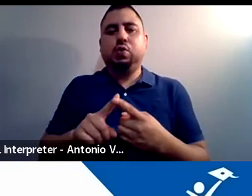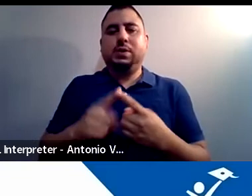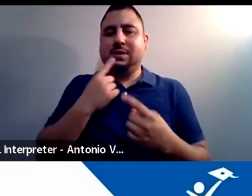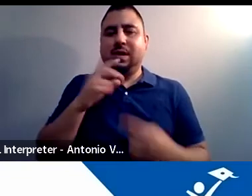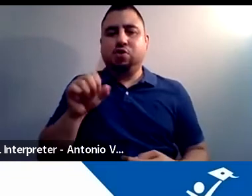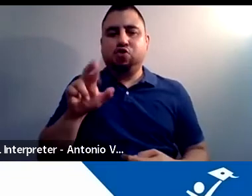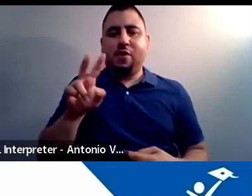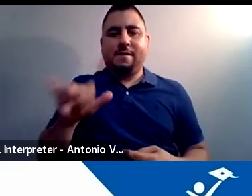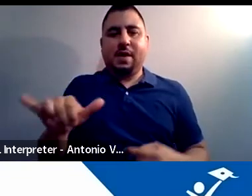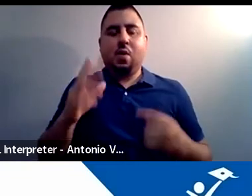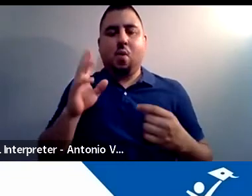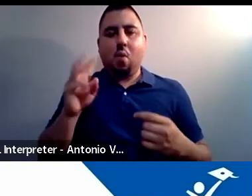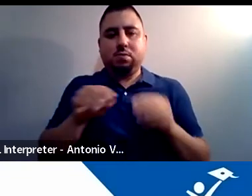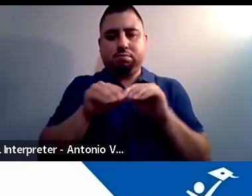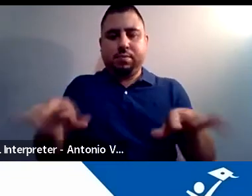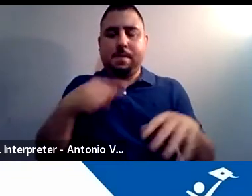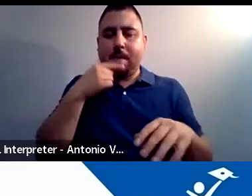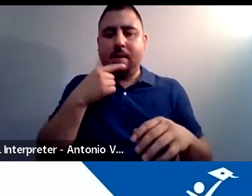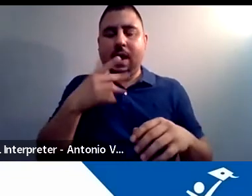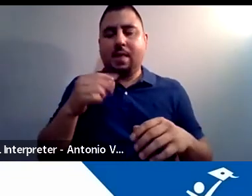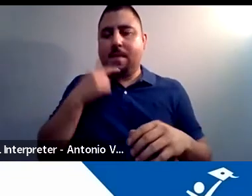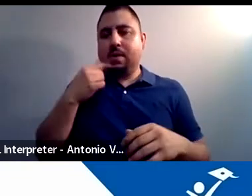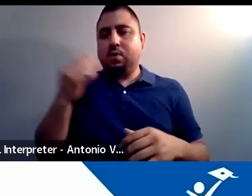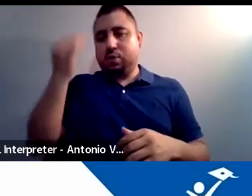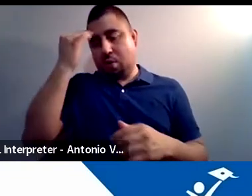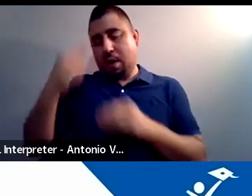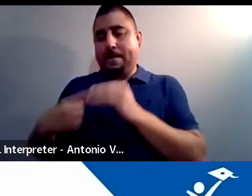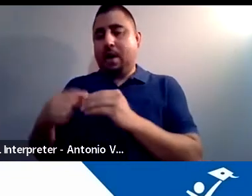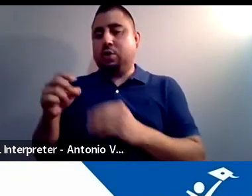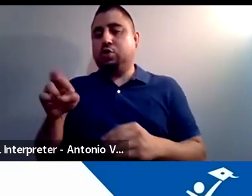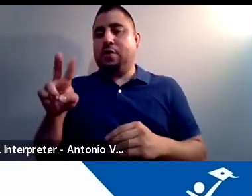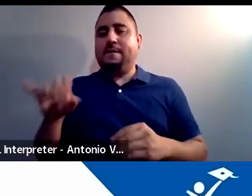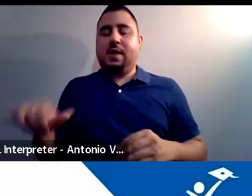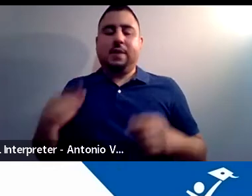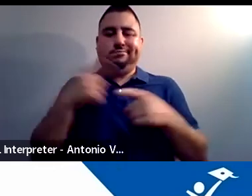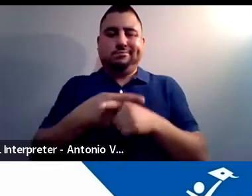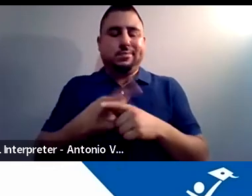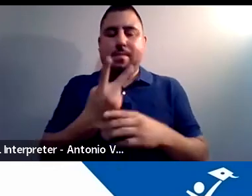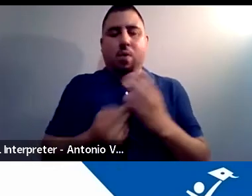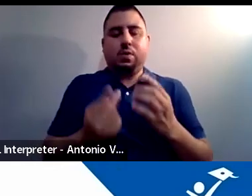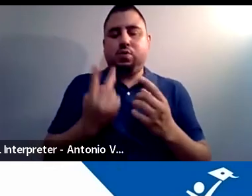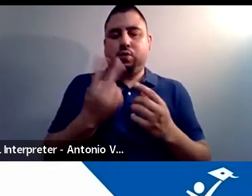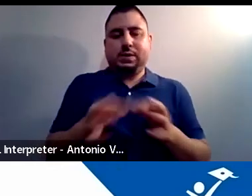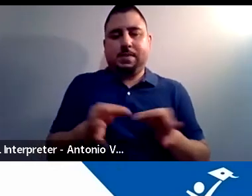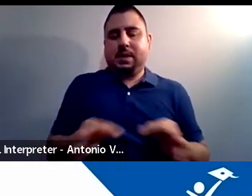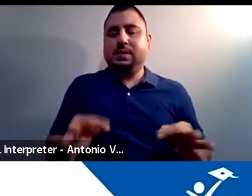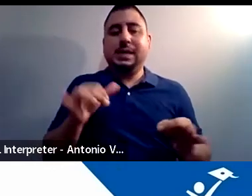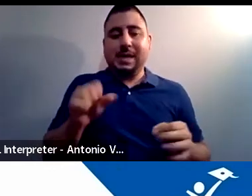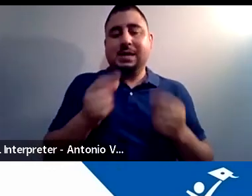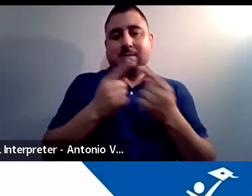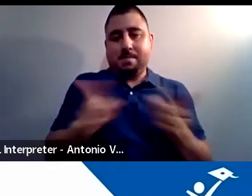were made public and to say the public was made aware of the surveys are two totally different statements. Yes, they were